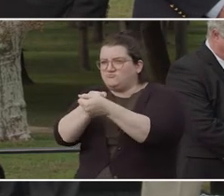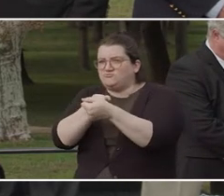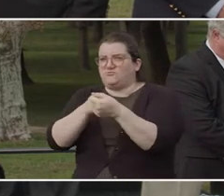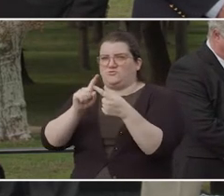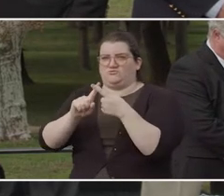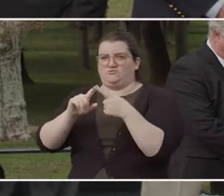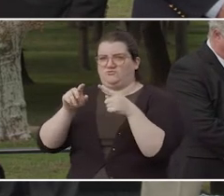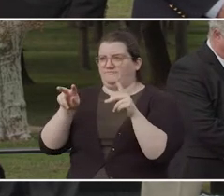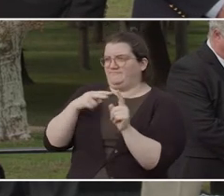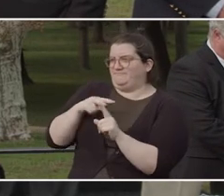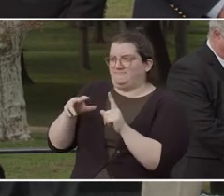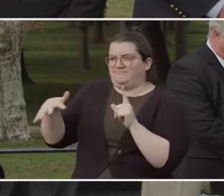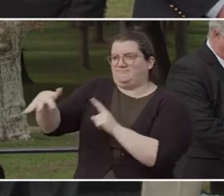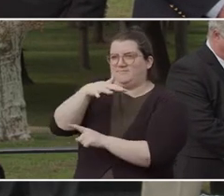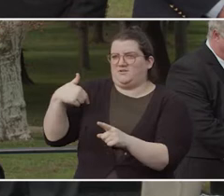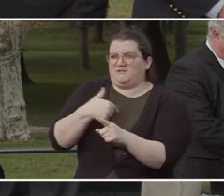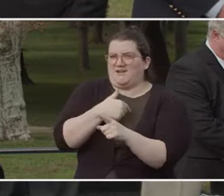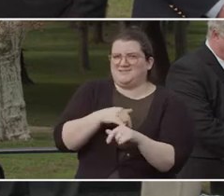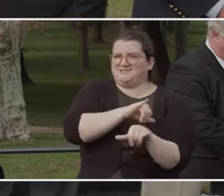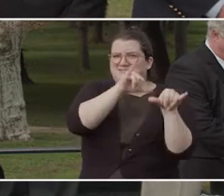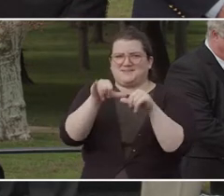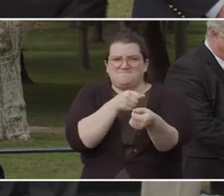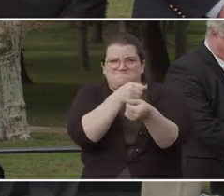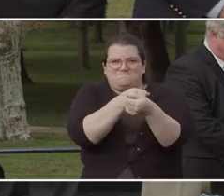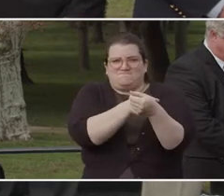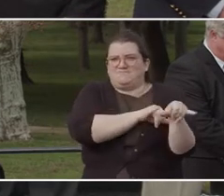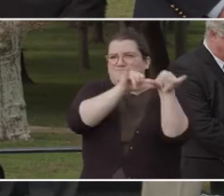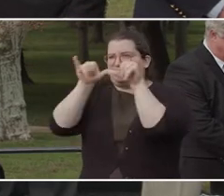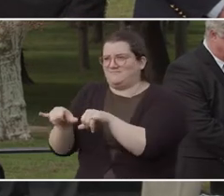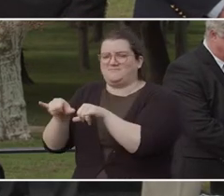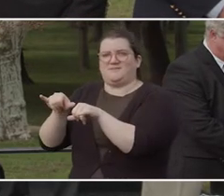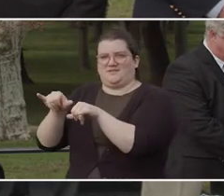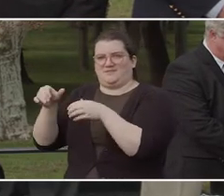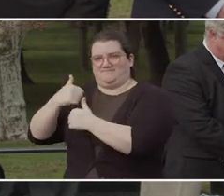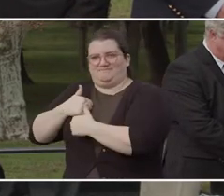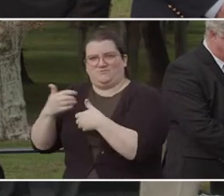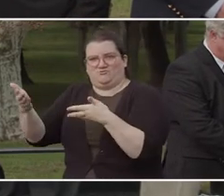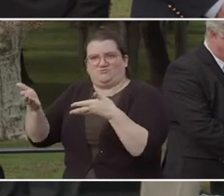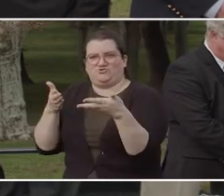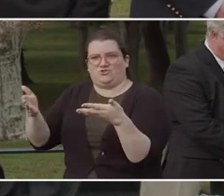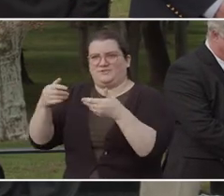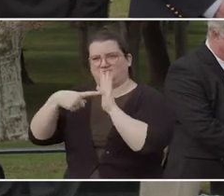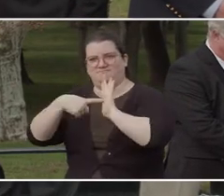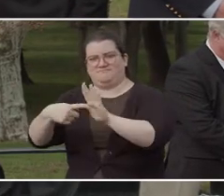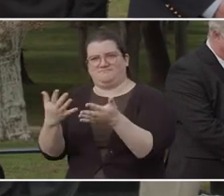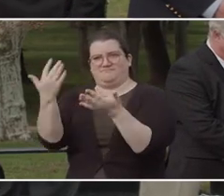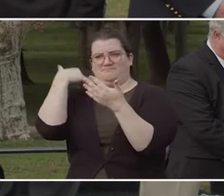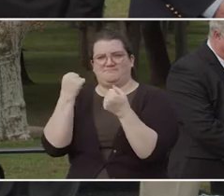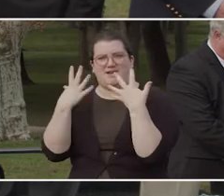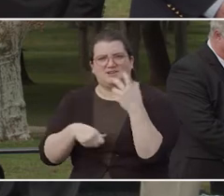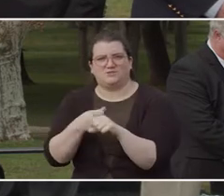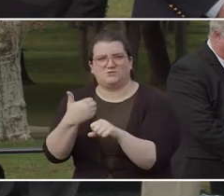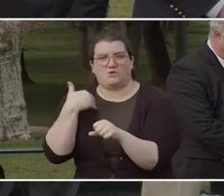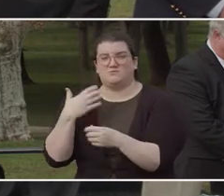right that was modeled by our heroes of service so many years ago. Bring continued healing, love,